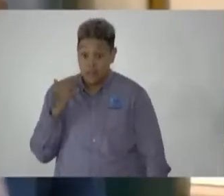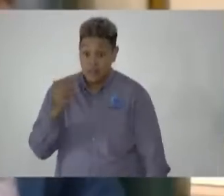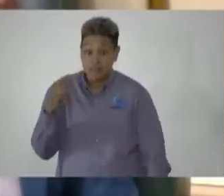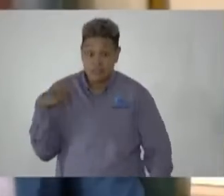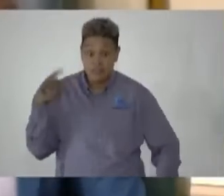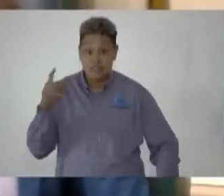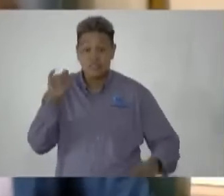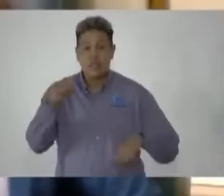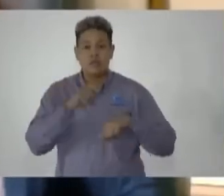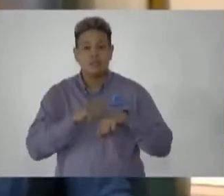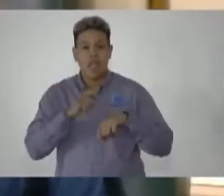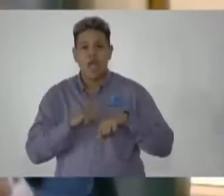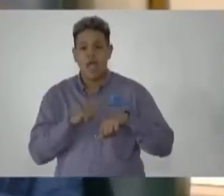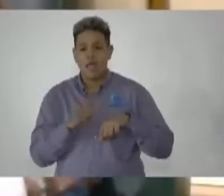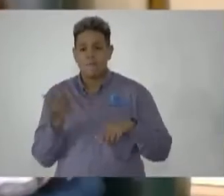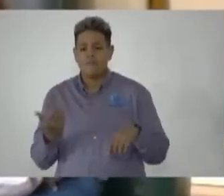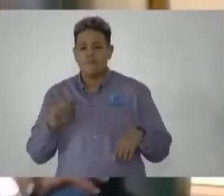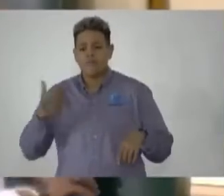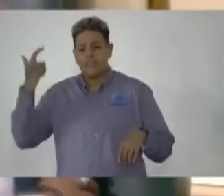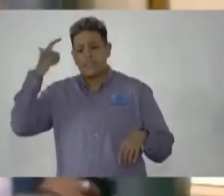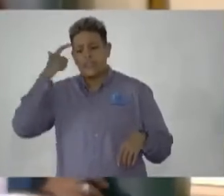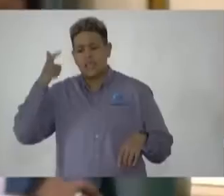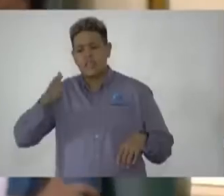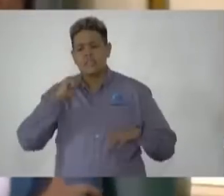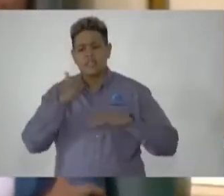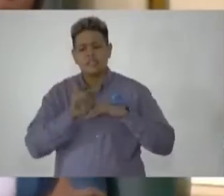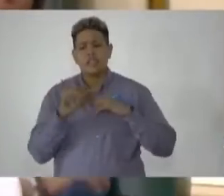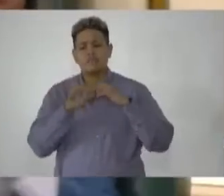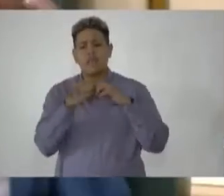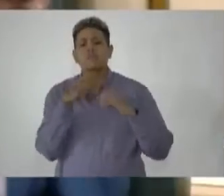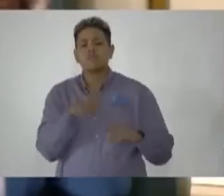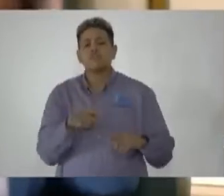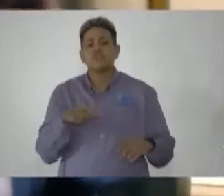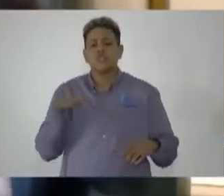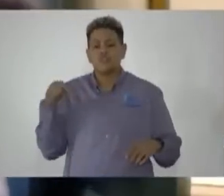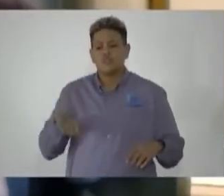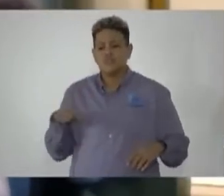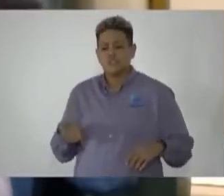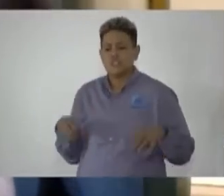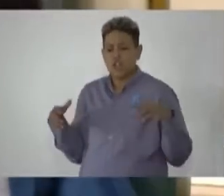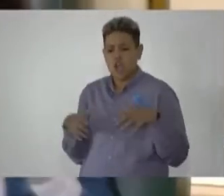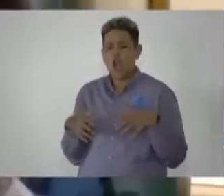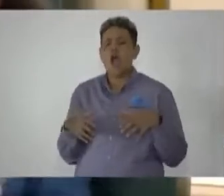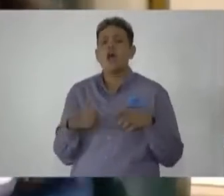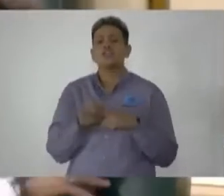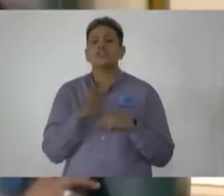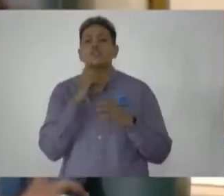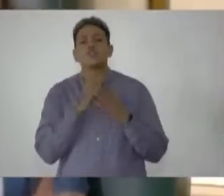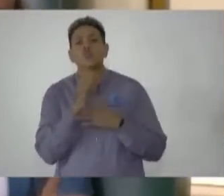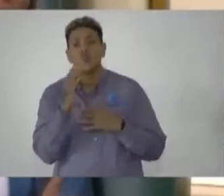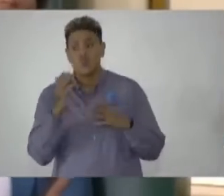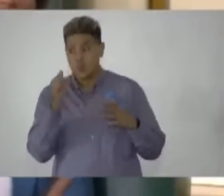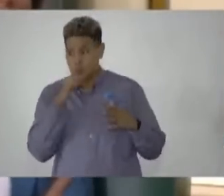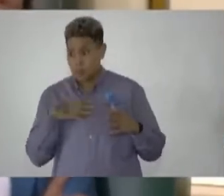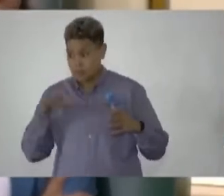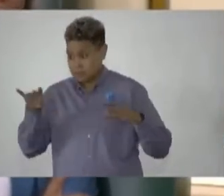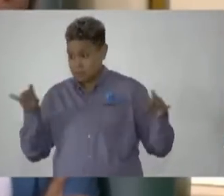then, I think that the establishment of this caucus, a bicameral